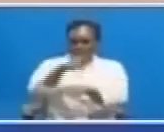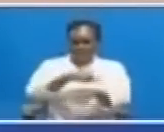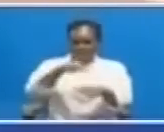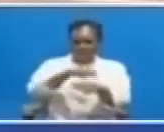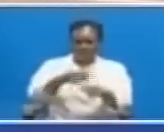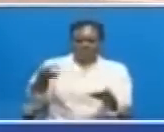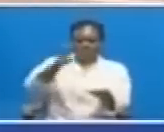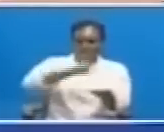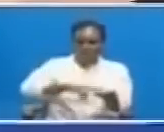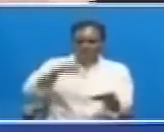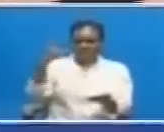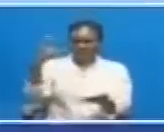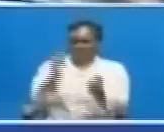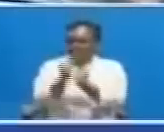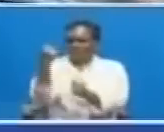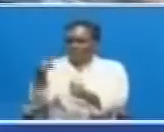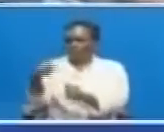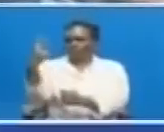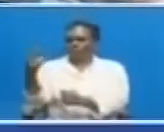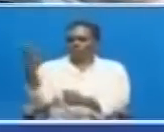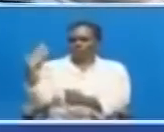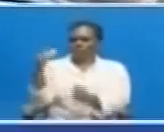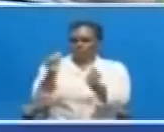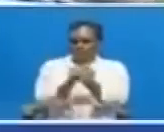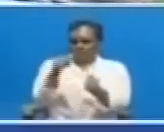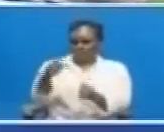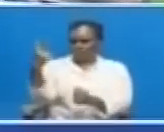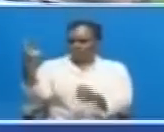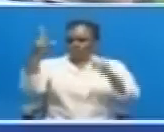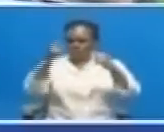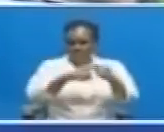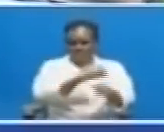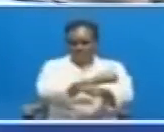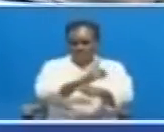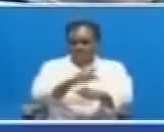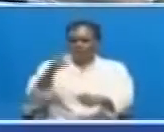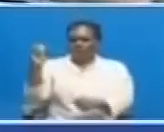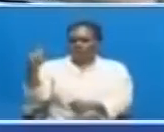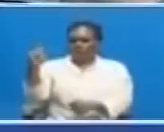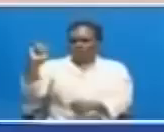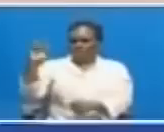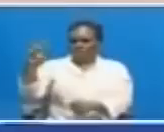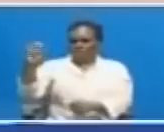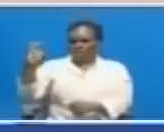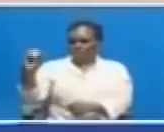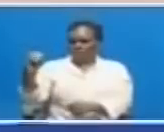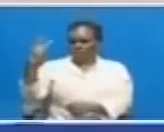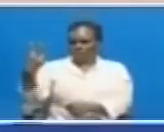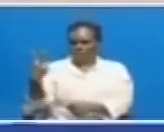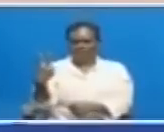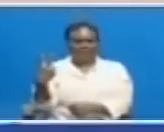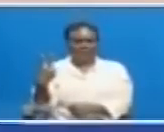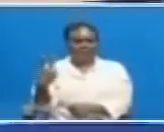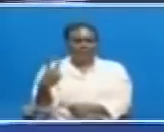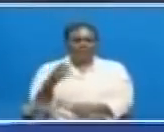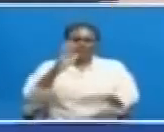time of 10.23 seconds from the previous mark of 10.26 seconds, while Marco Tieno came in second. The magic about this one is just